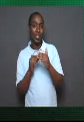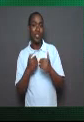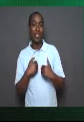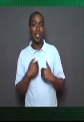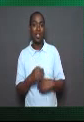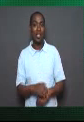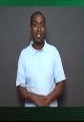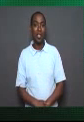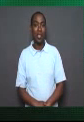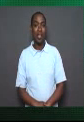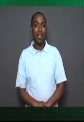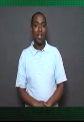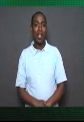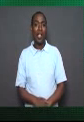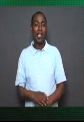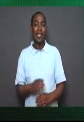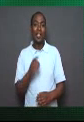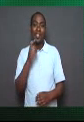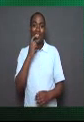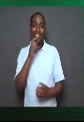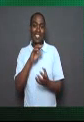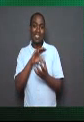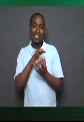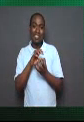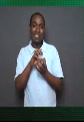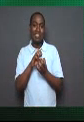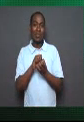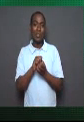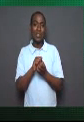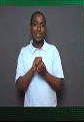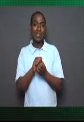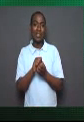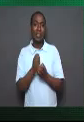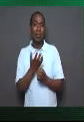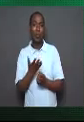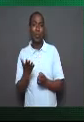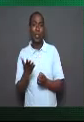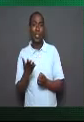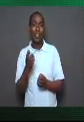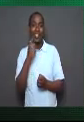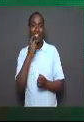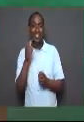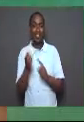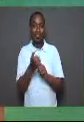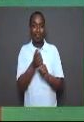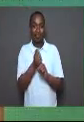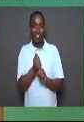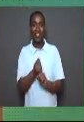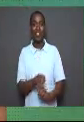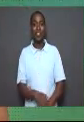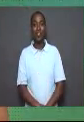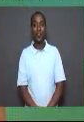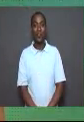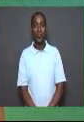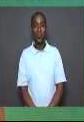Fibrous cement is the material that holds the tooth in place.